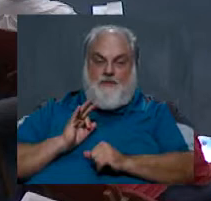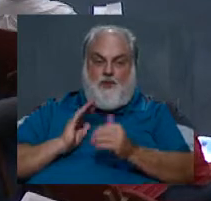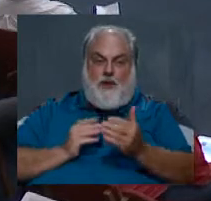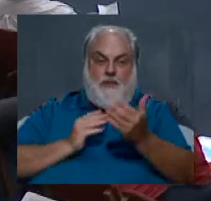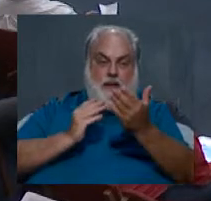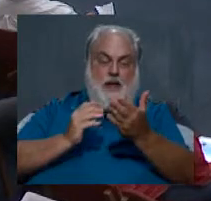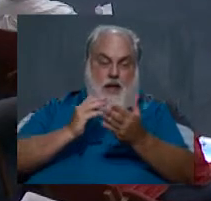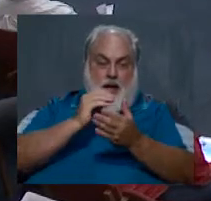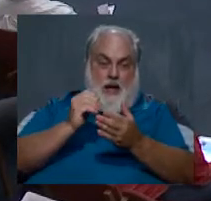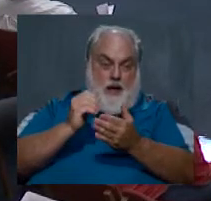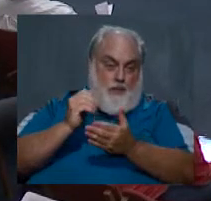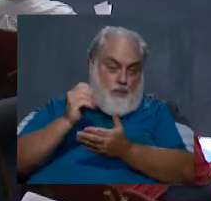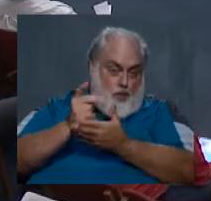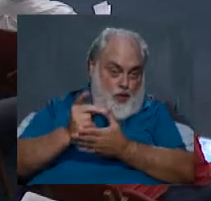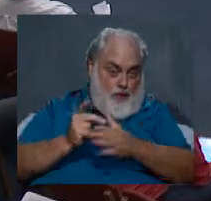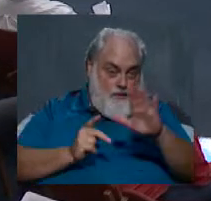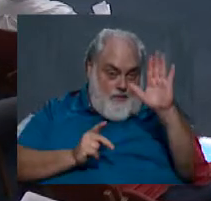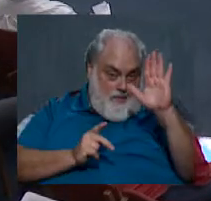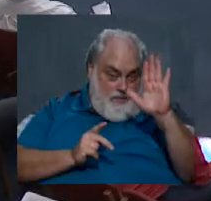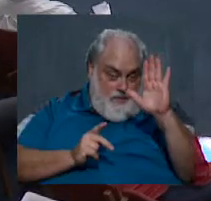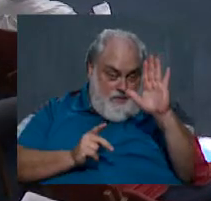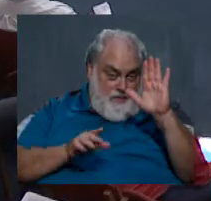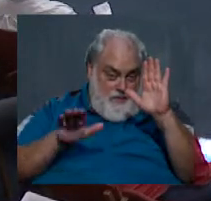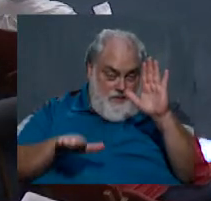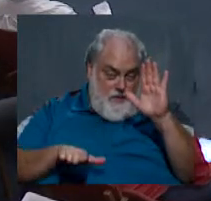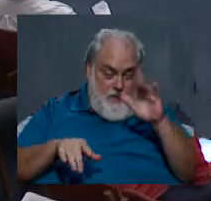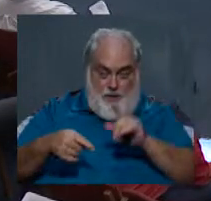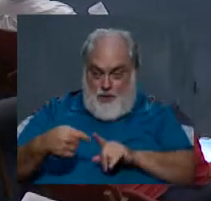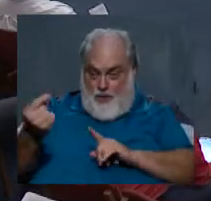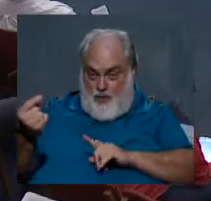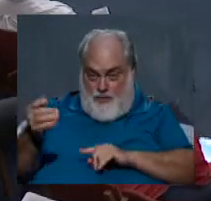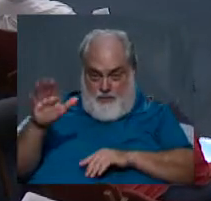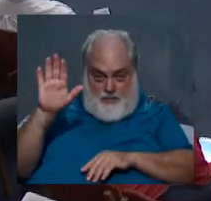Those approve, raise your hand. Those who do not?